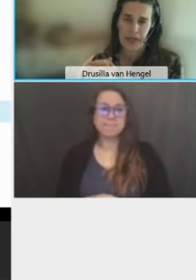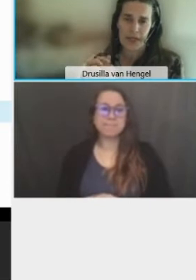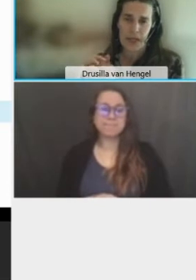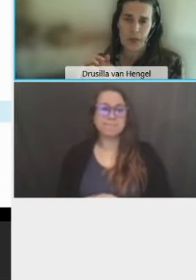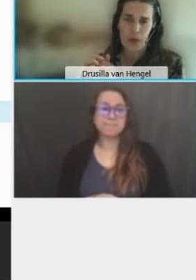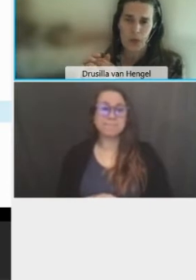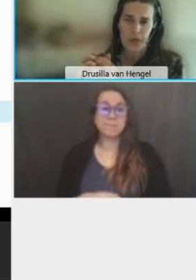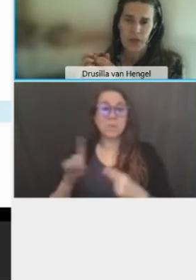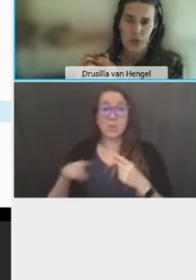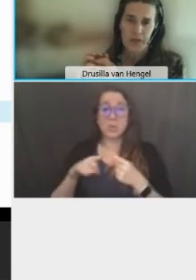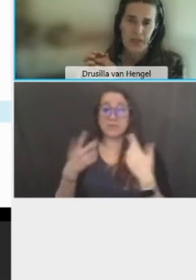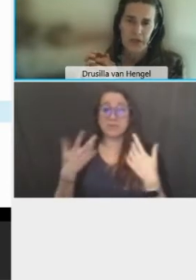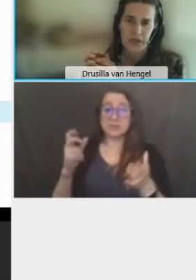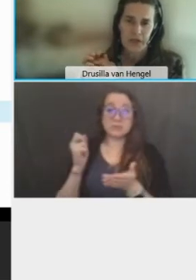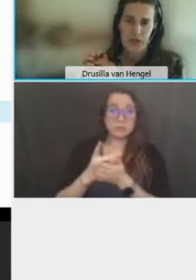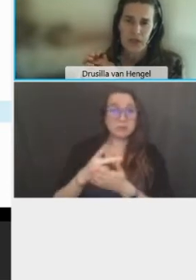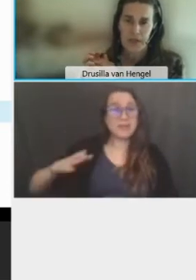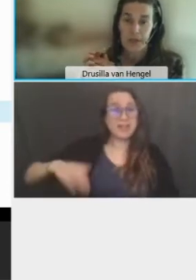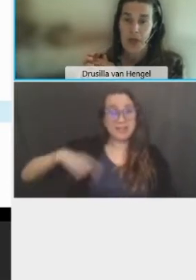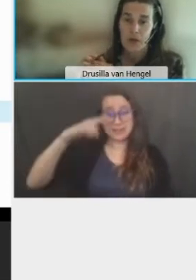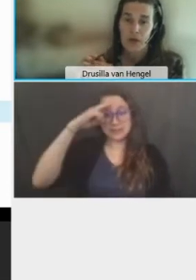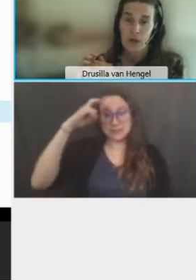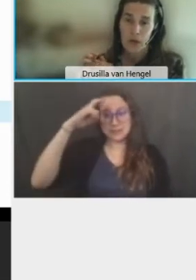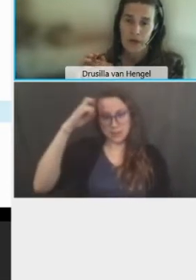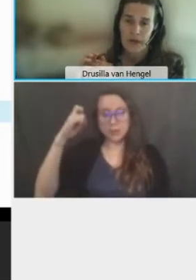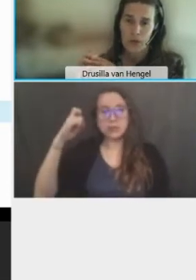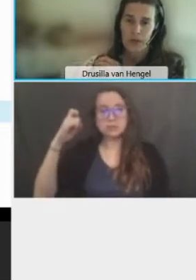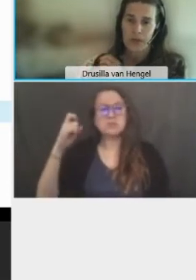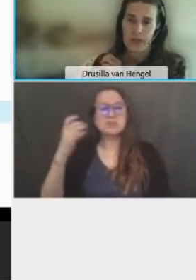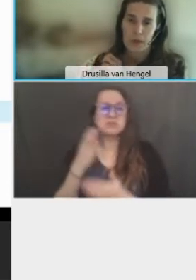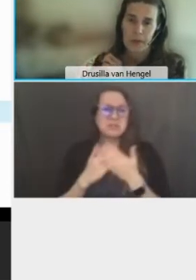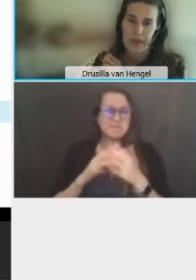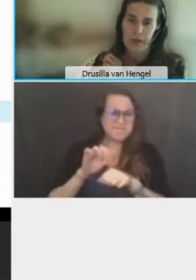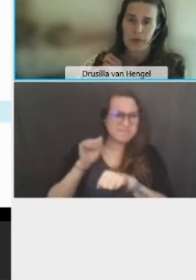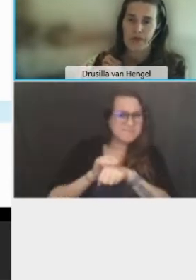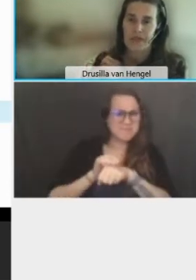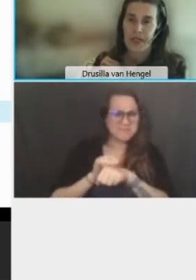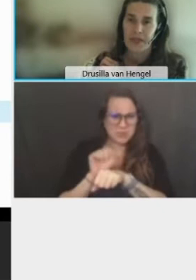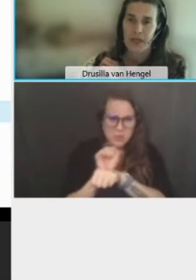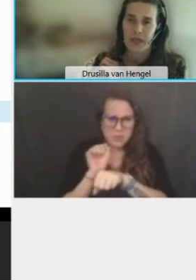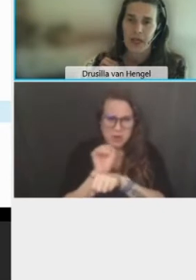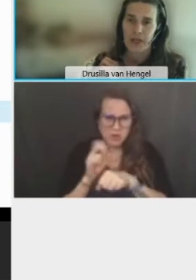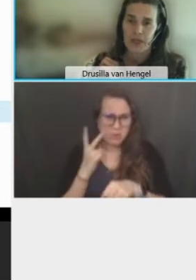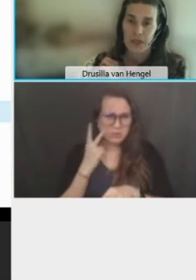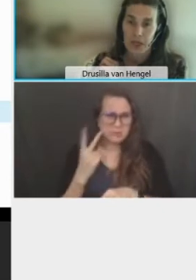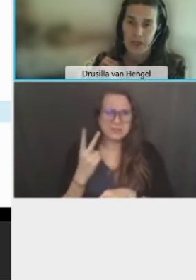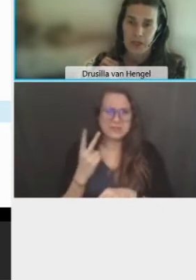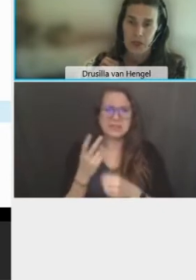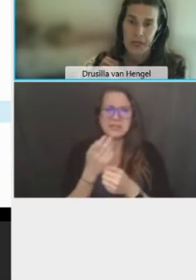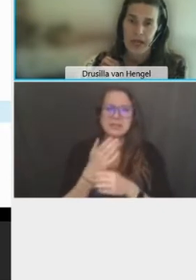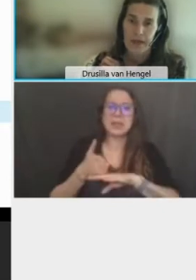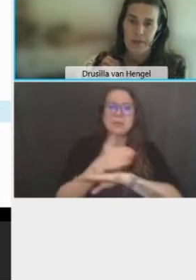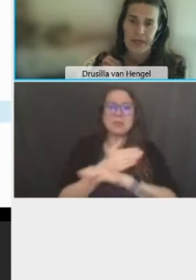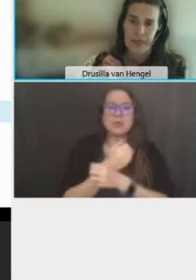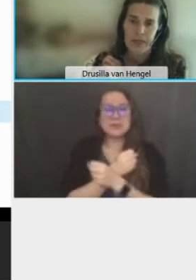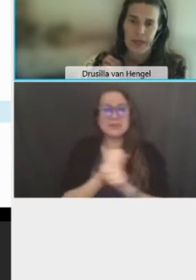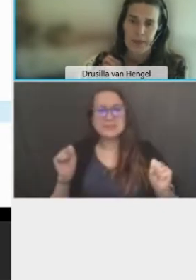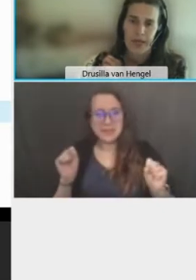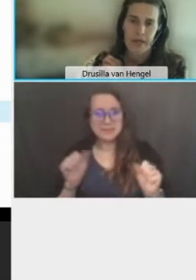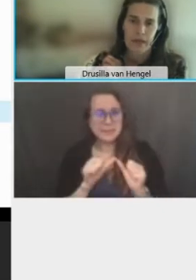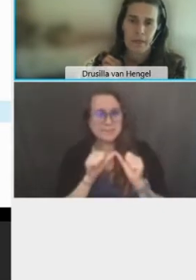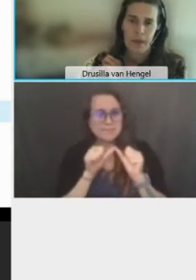approved in late summer with interim materials, including some concrete work that will considerably improve safety and continuity at the